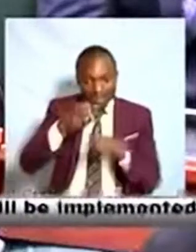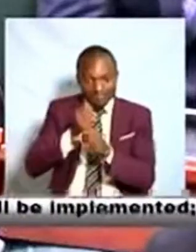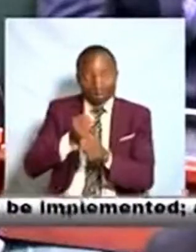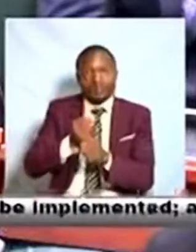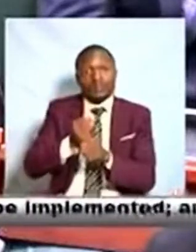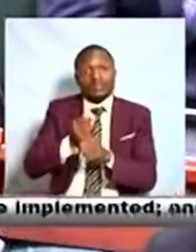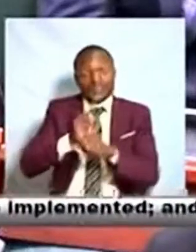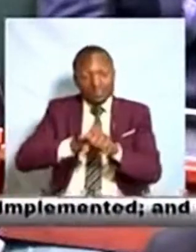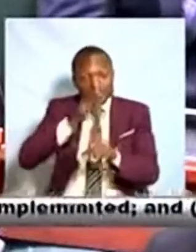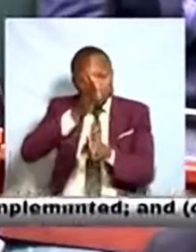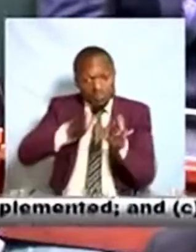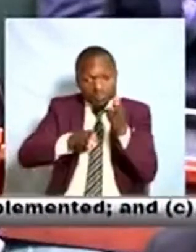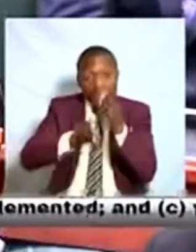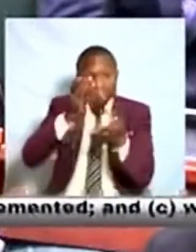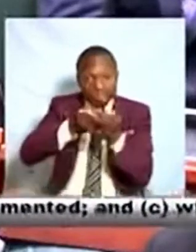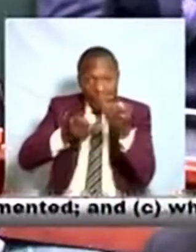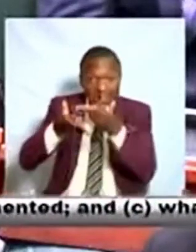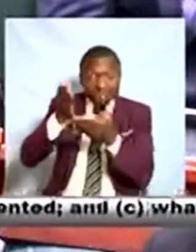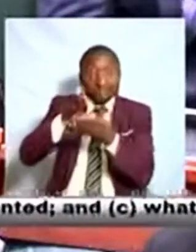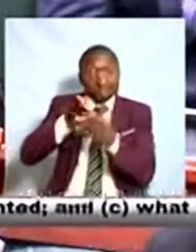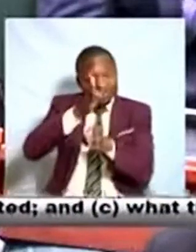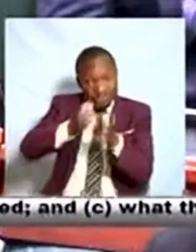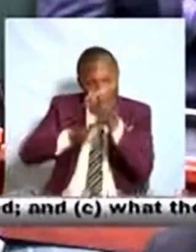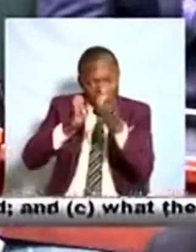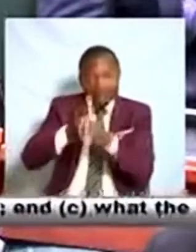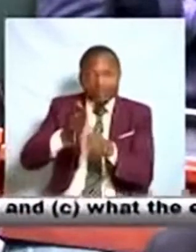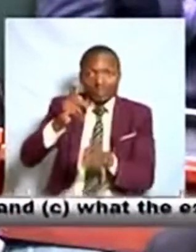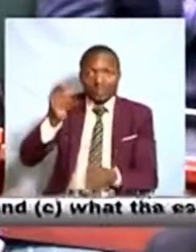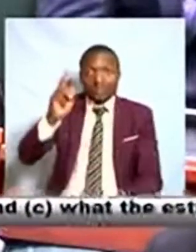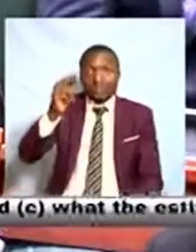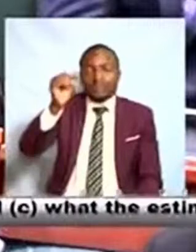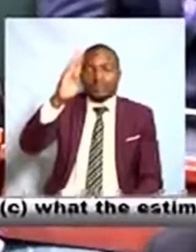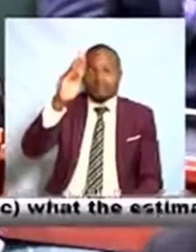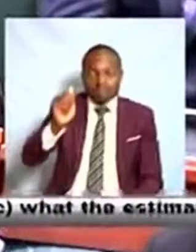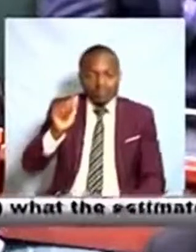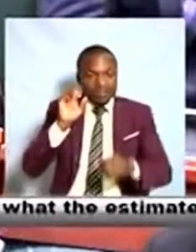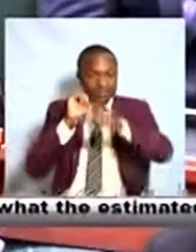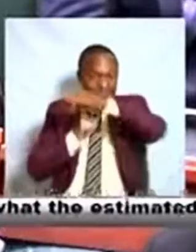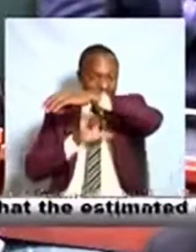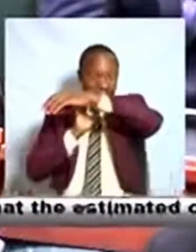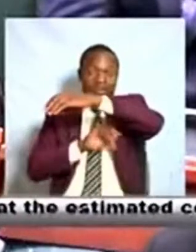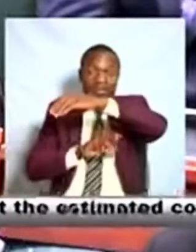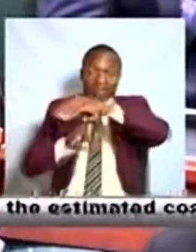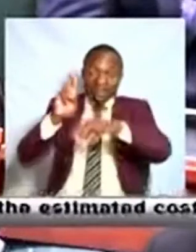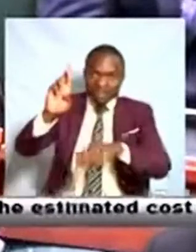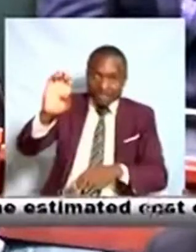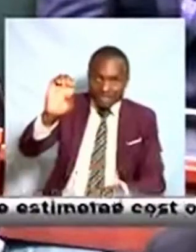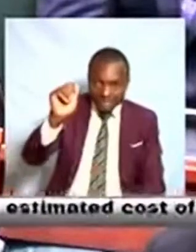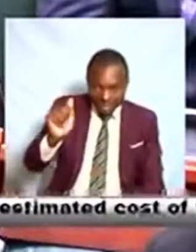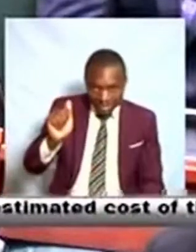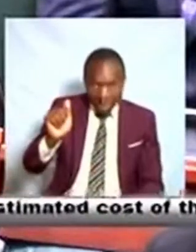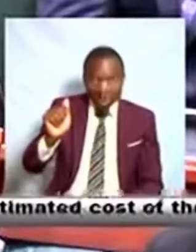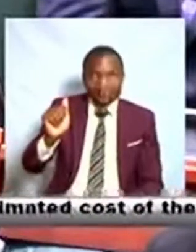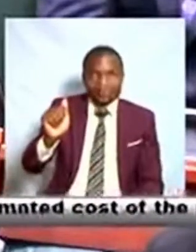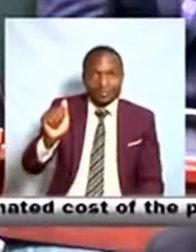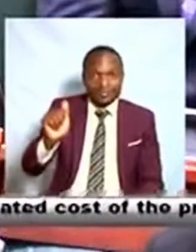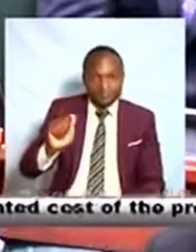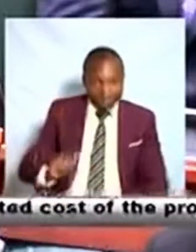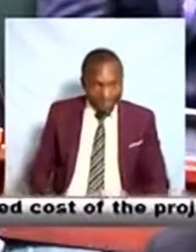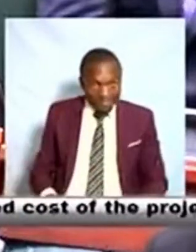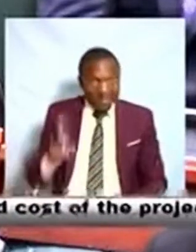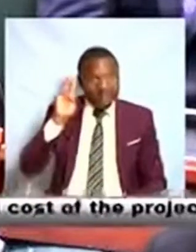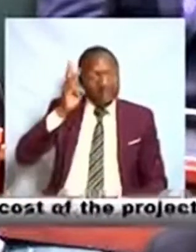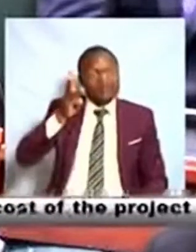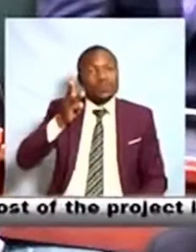of the Kariba Dam. To this effect, the Rural Electrification Authority